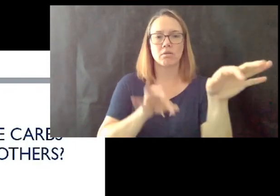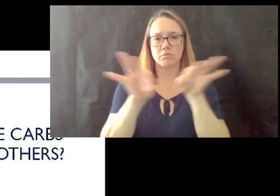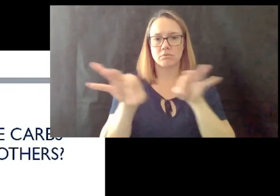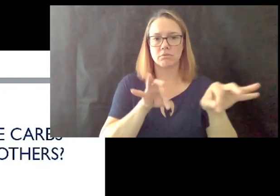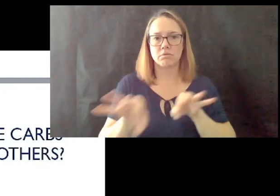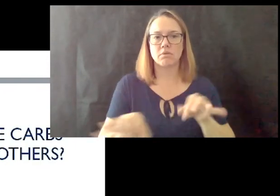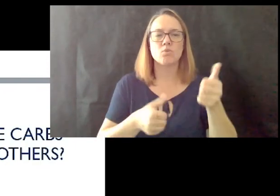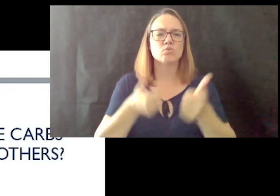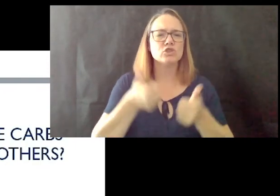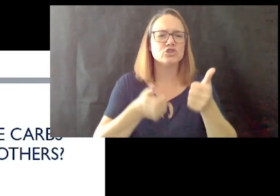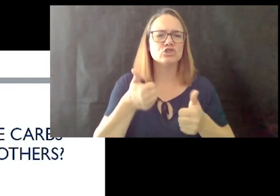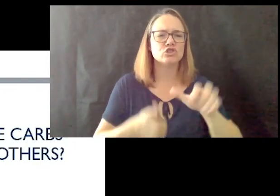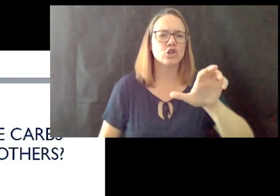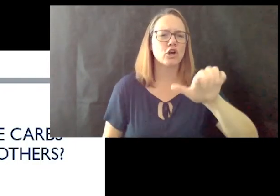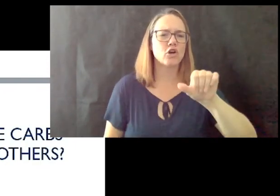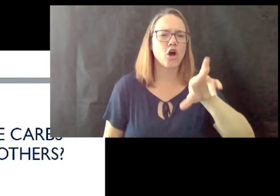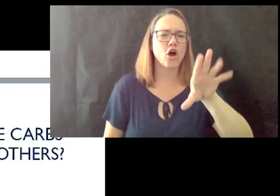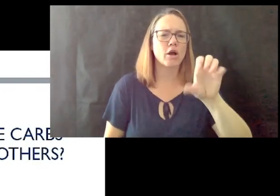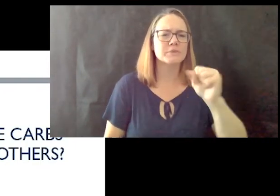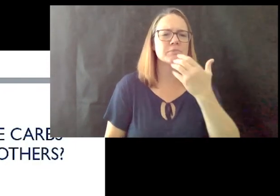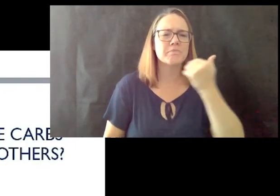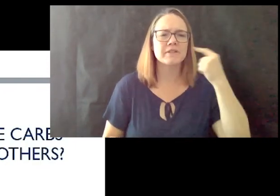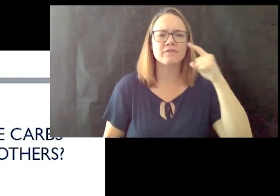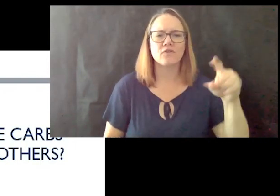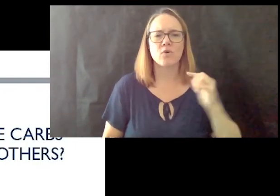carbs are optimal within our carbohydrate diet.